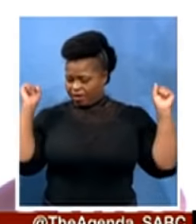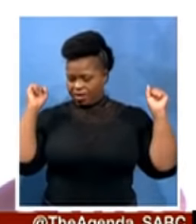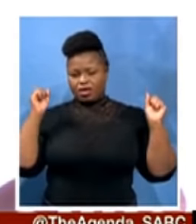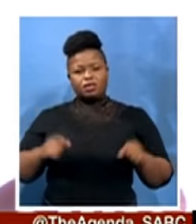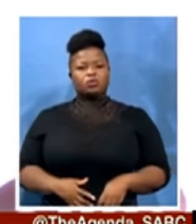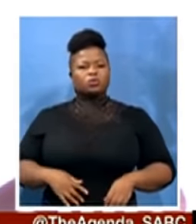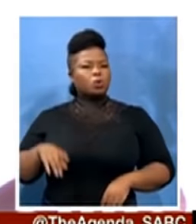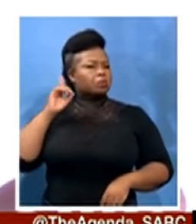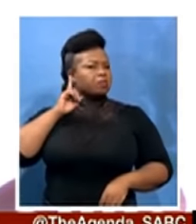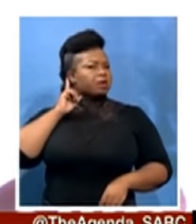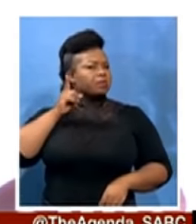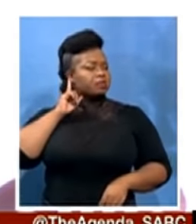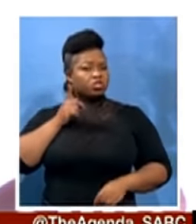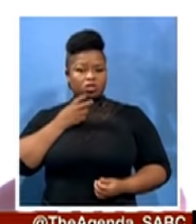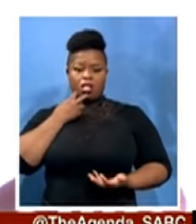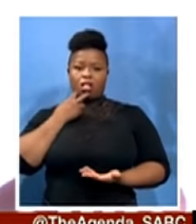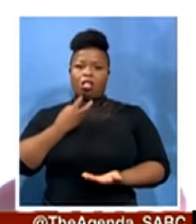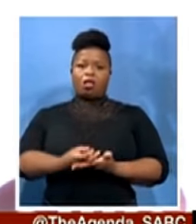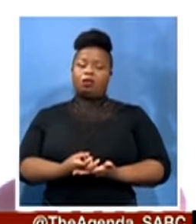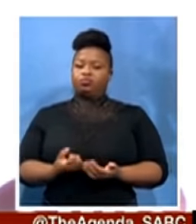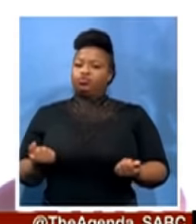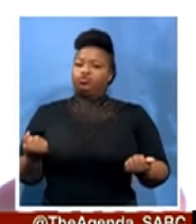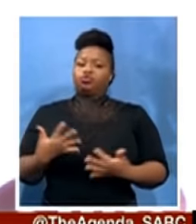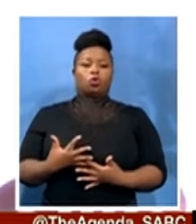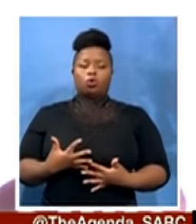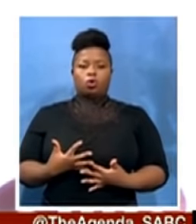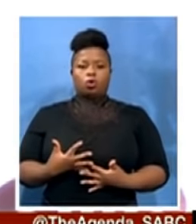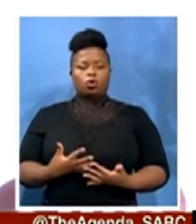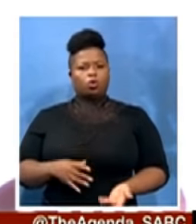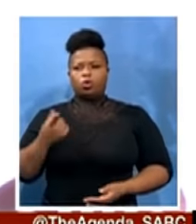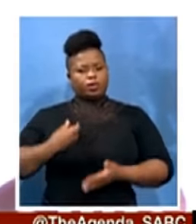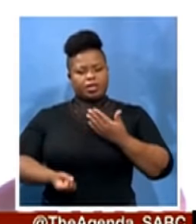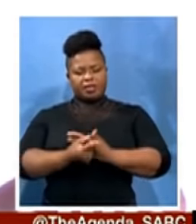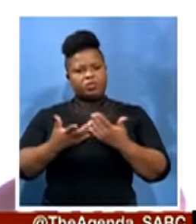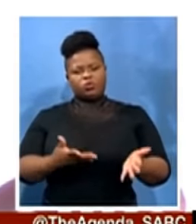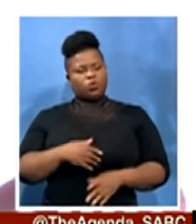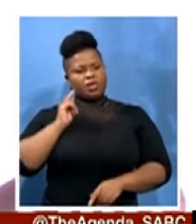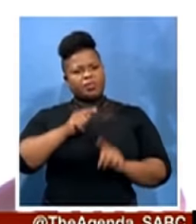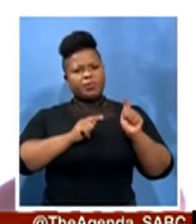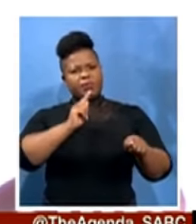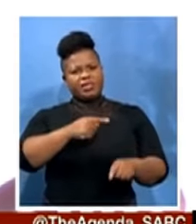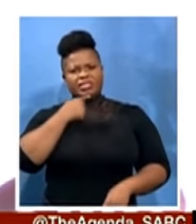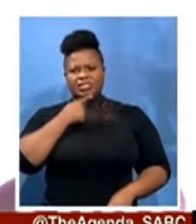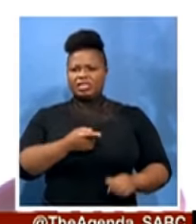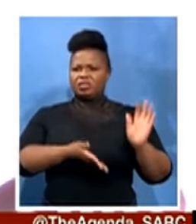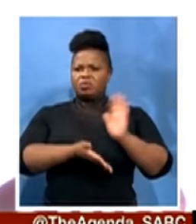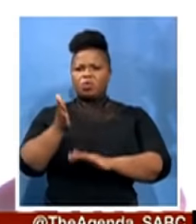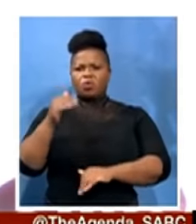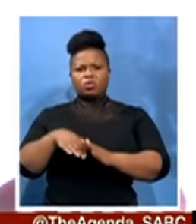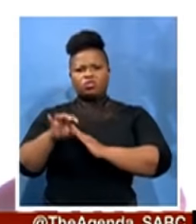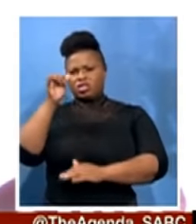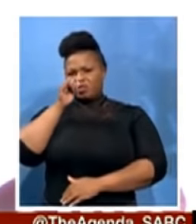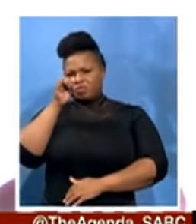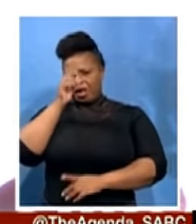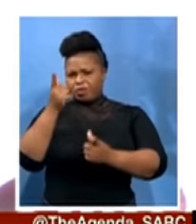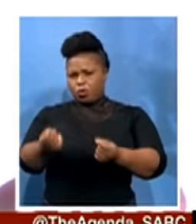be killed like this with allegations that he was out in a criminal activity, saying that while he